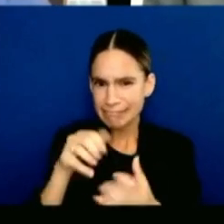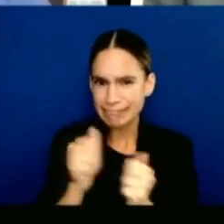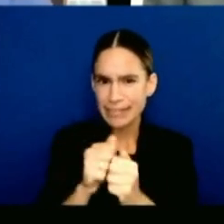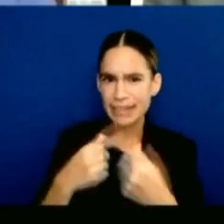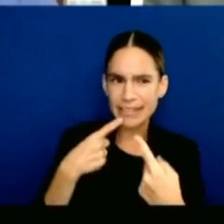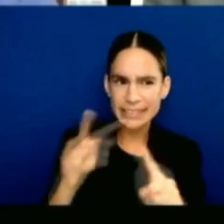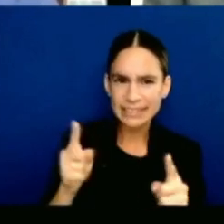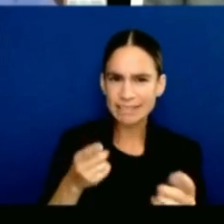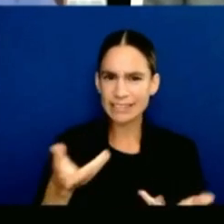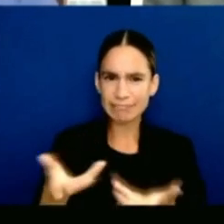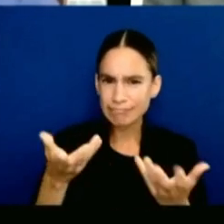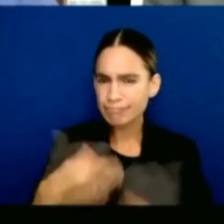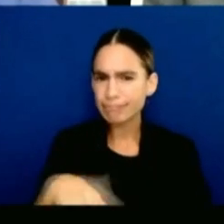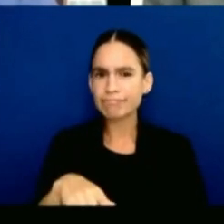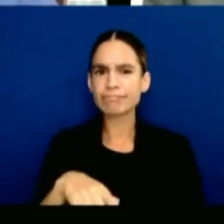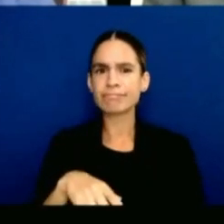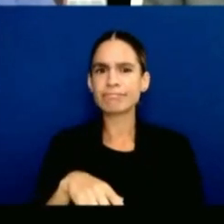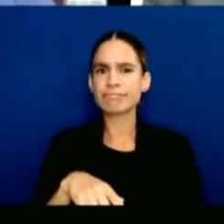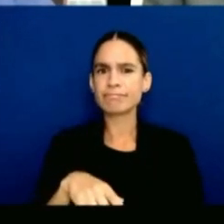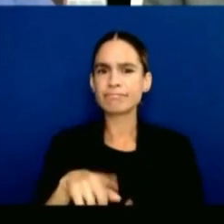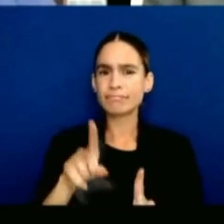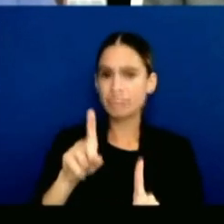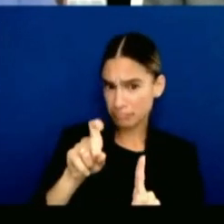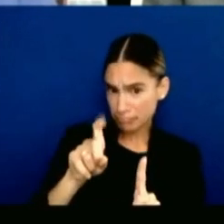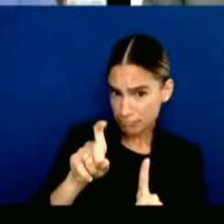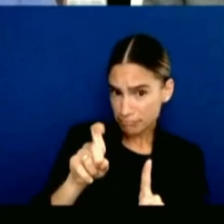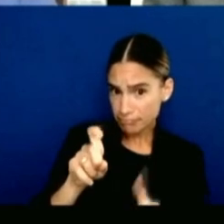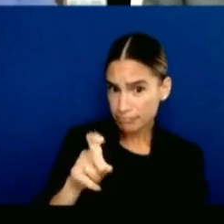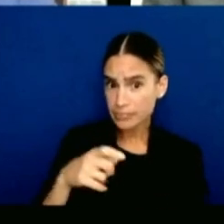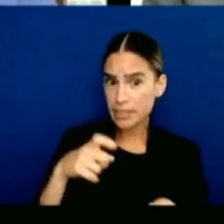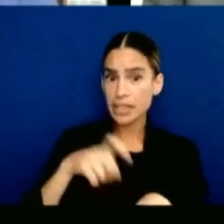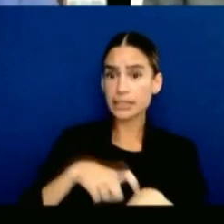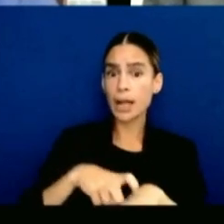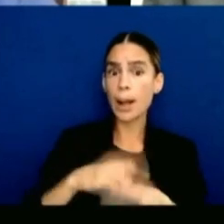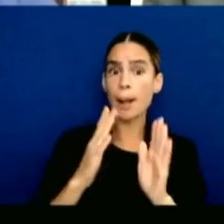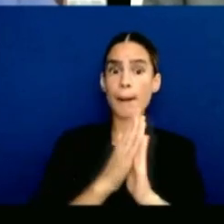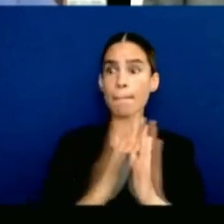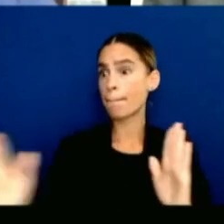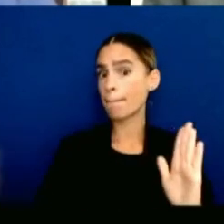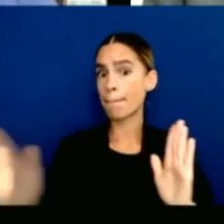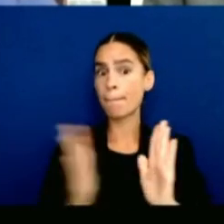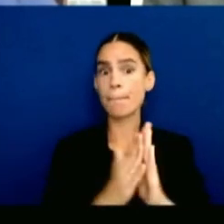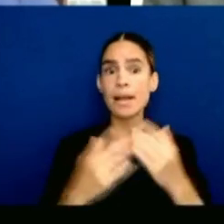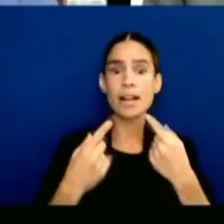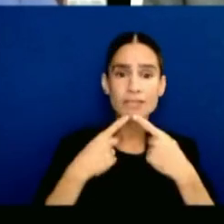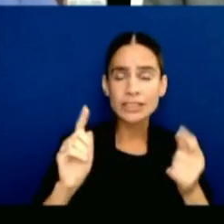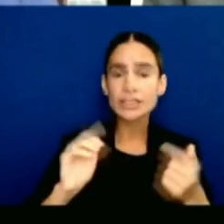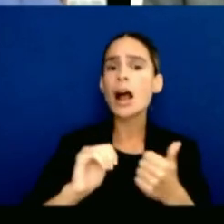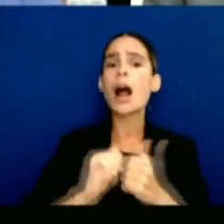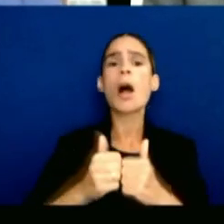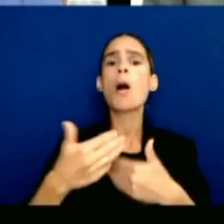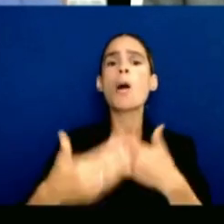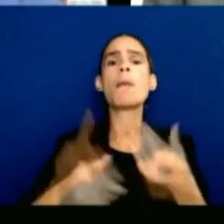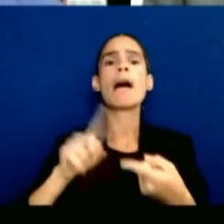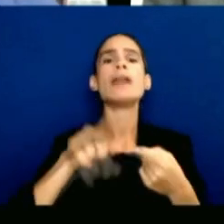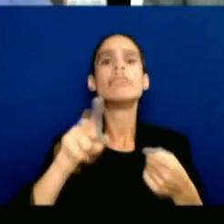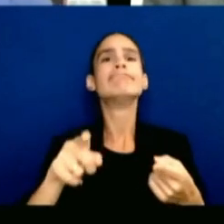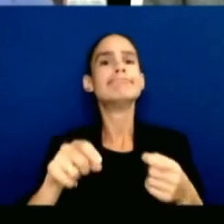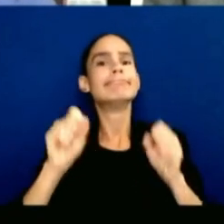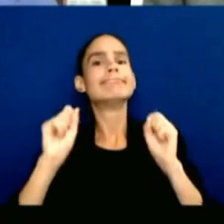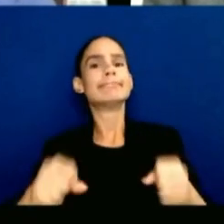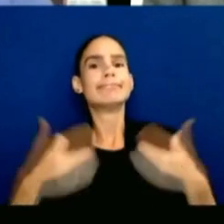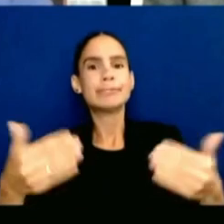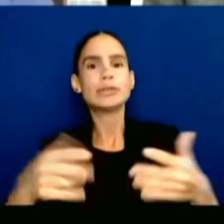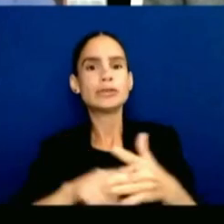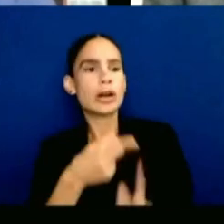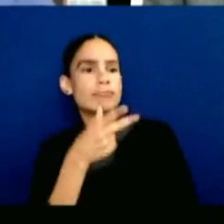vaccine proves to be effective, where you have to wait for the doses to appear. That can't be said often enough. I want to assure